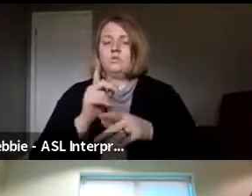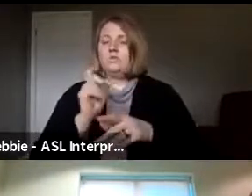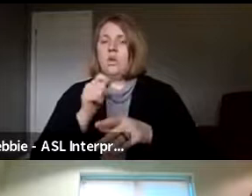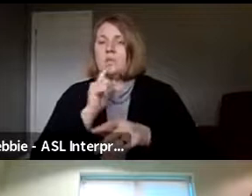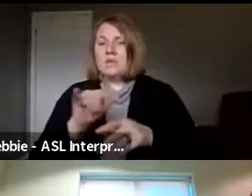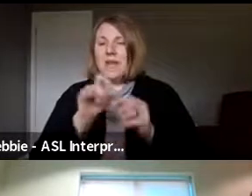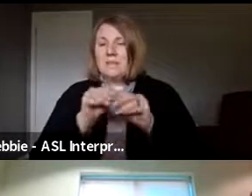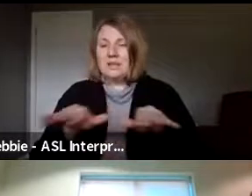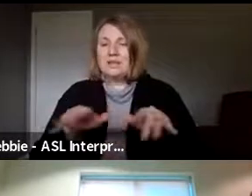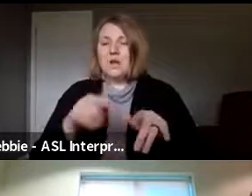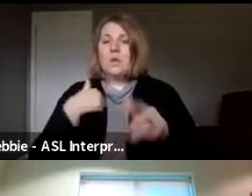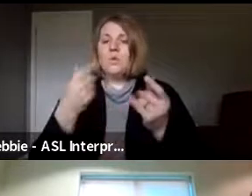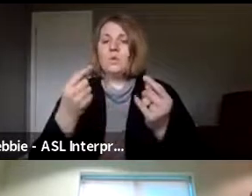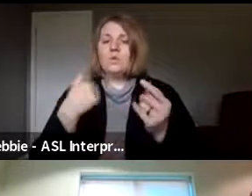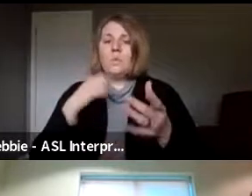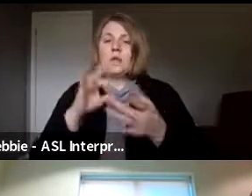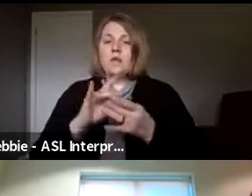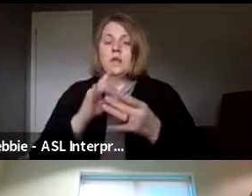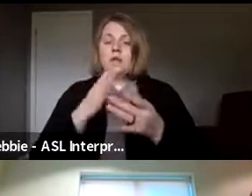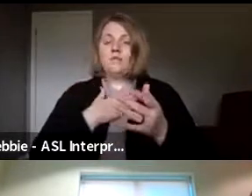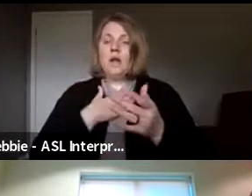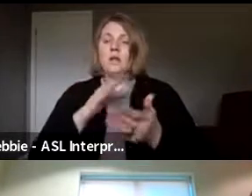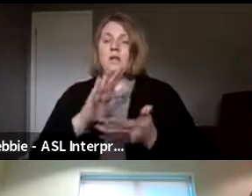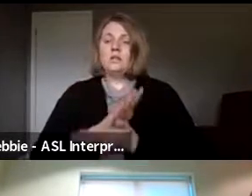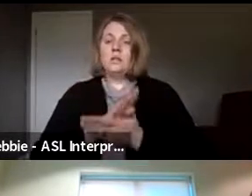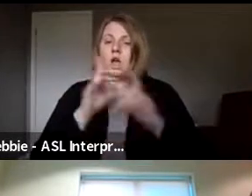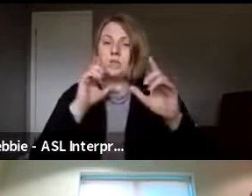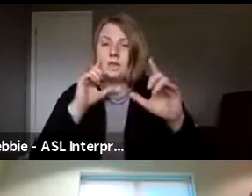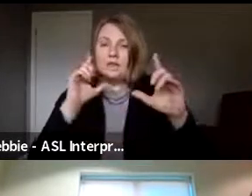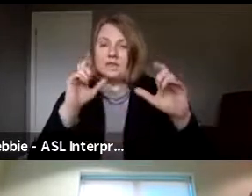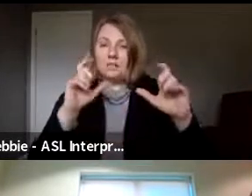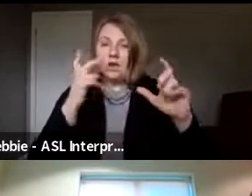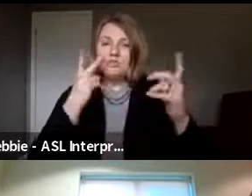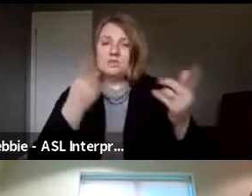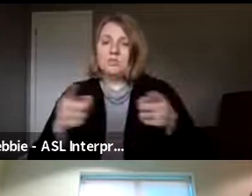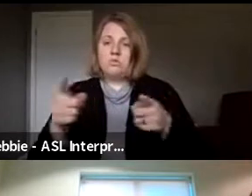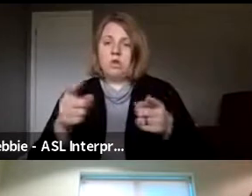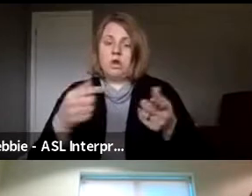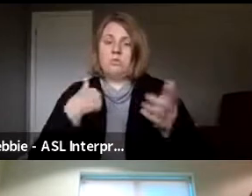So what we're going to do is I'm going to connect my document camera and then we can see what is going on.